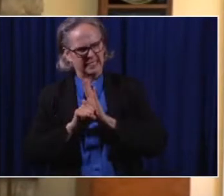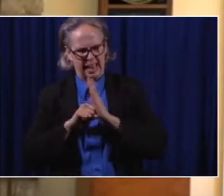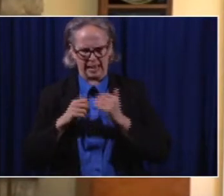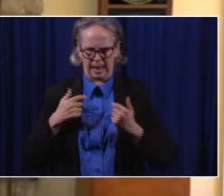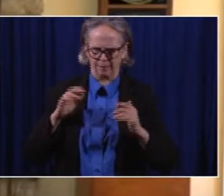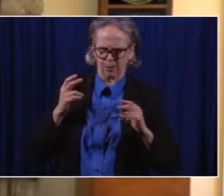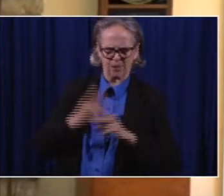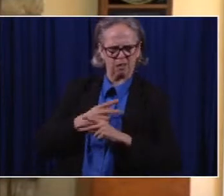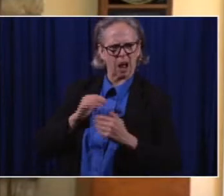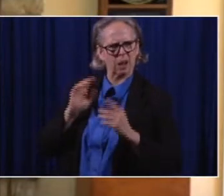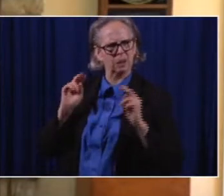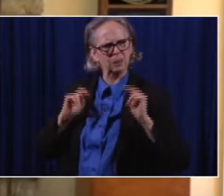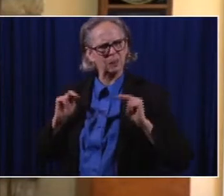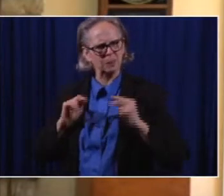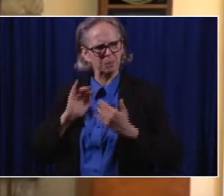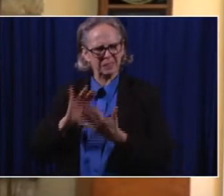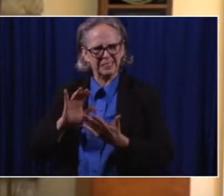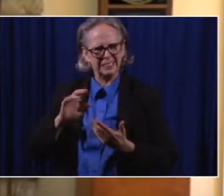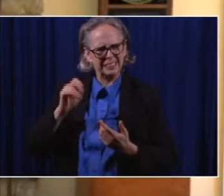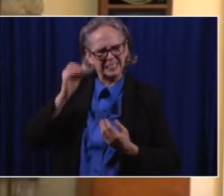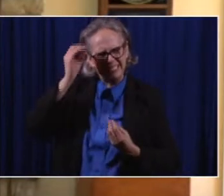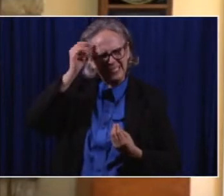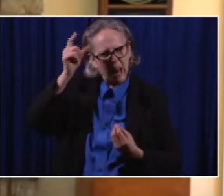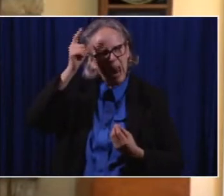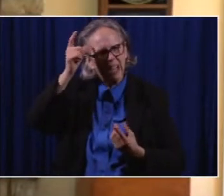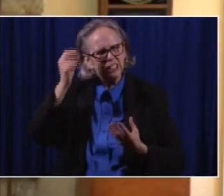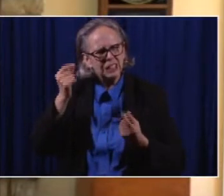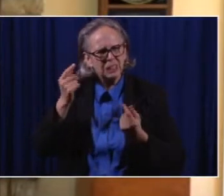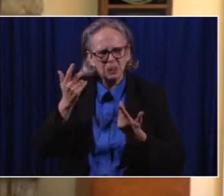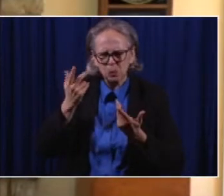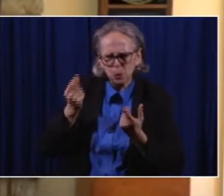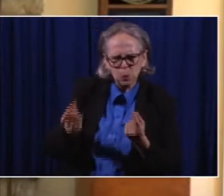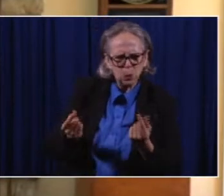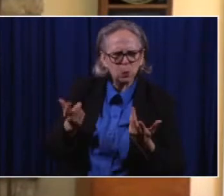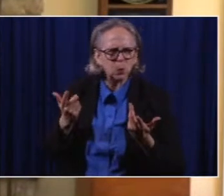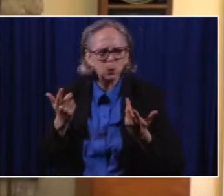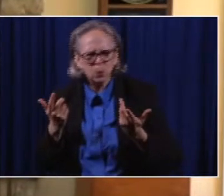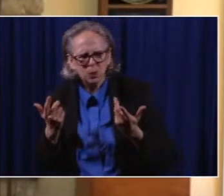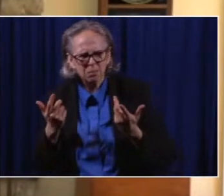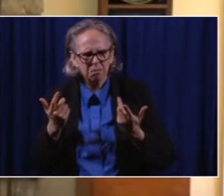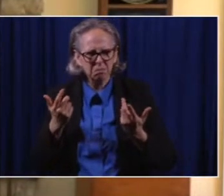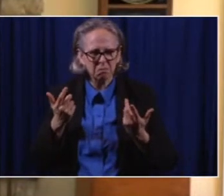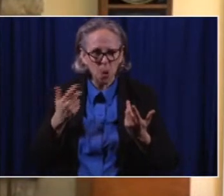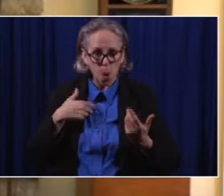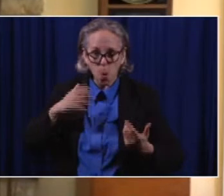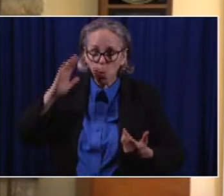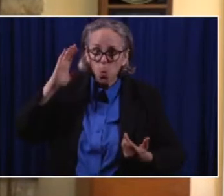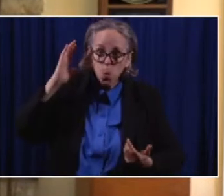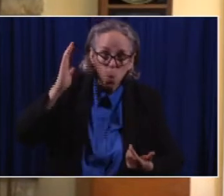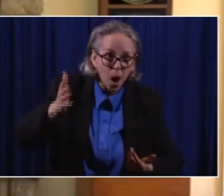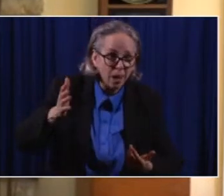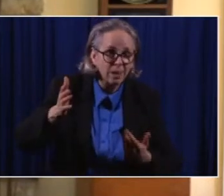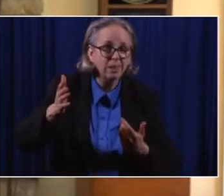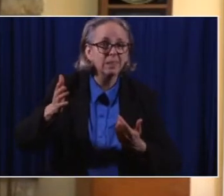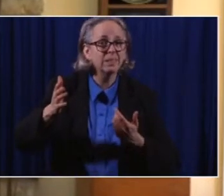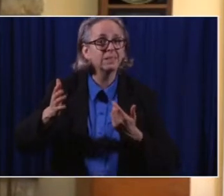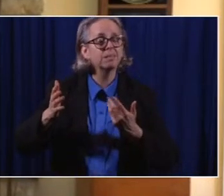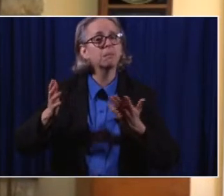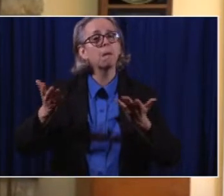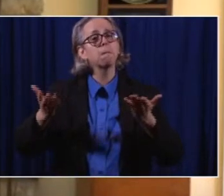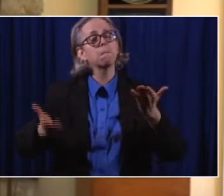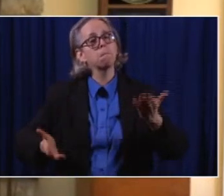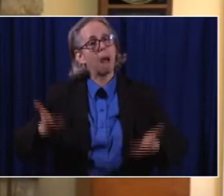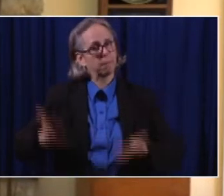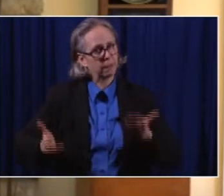haven't said we're going to definitely do this, but what I wanted to do, I owed it to the people of